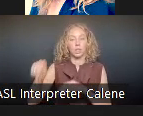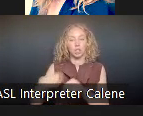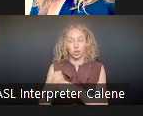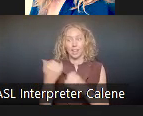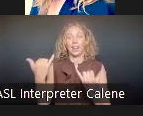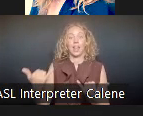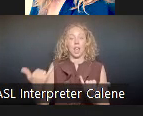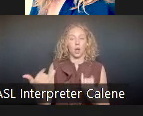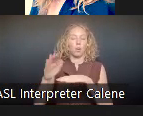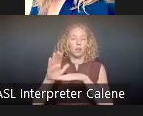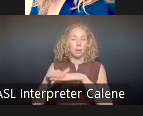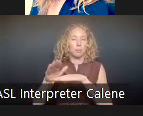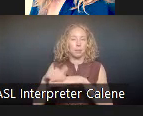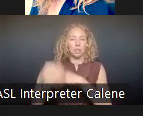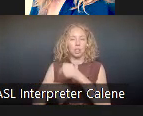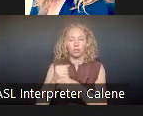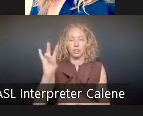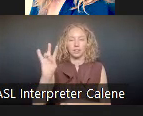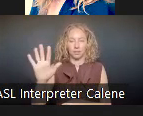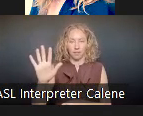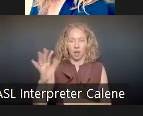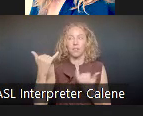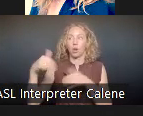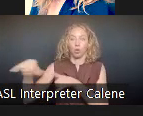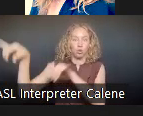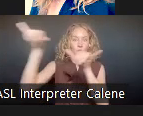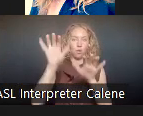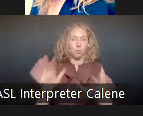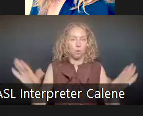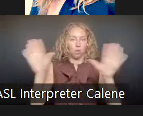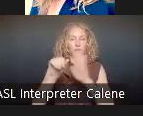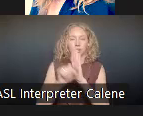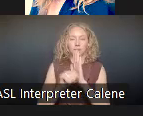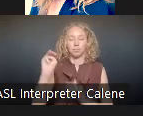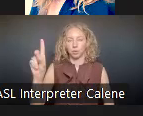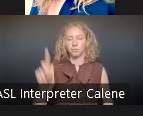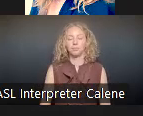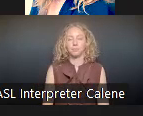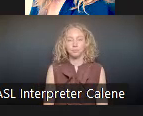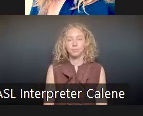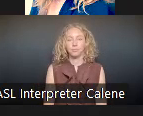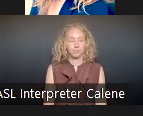to a minimum of 75 years. So it's uniform throughout the state.